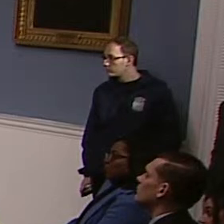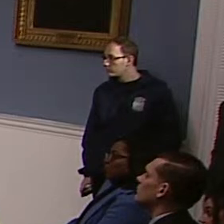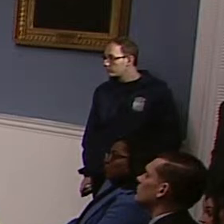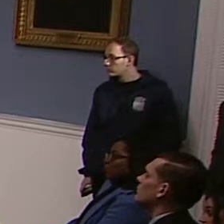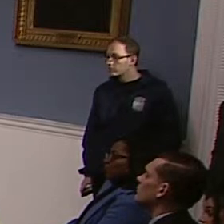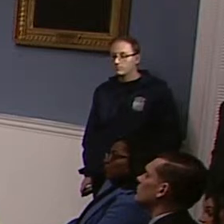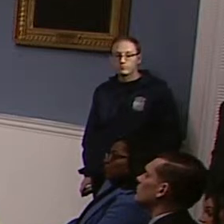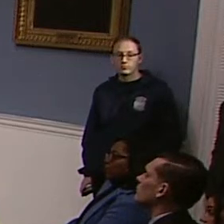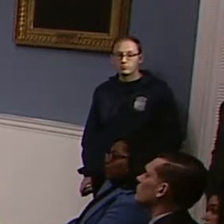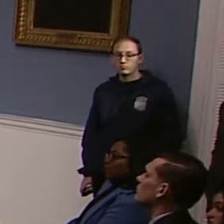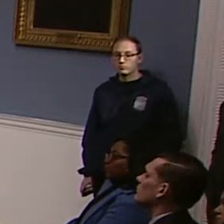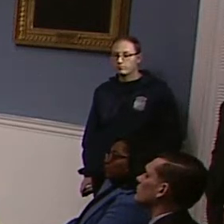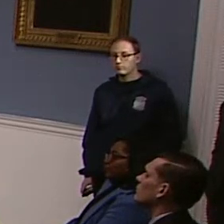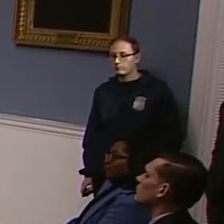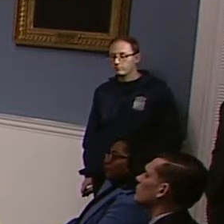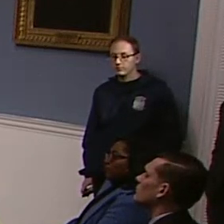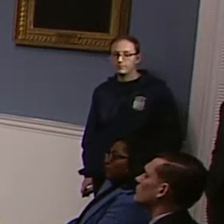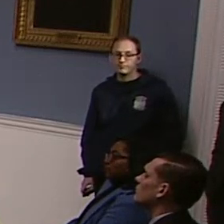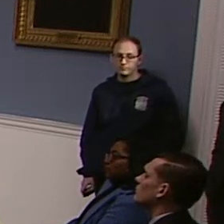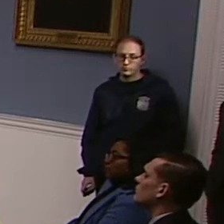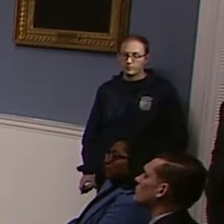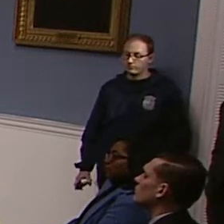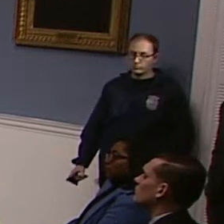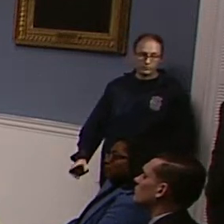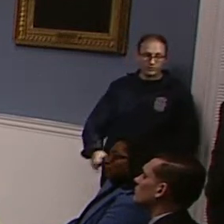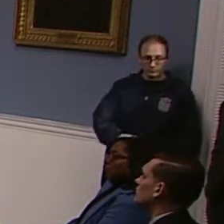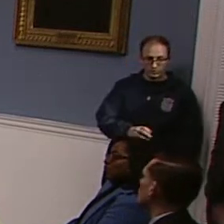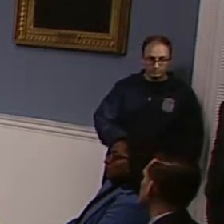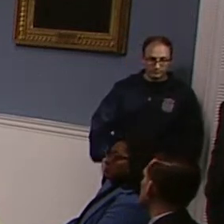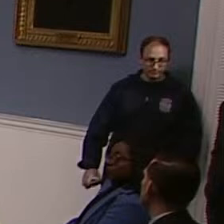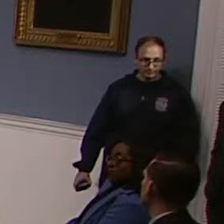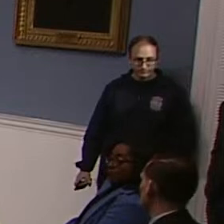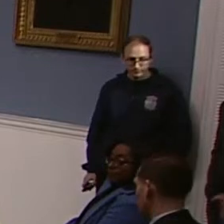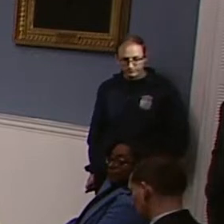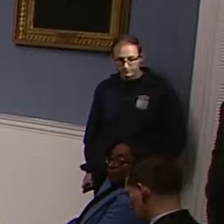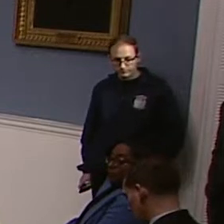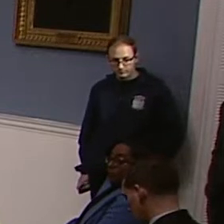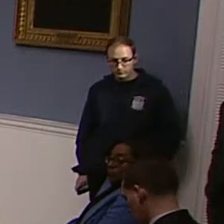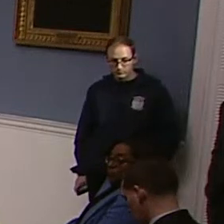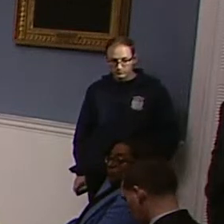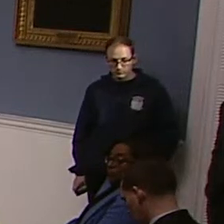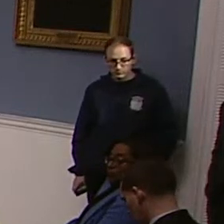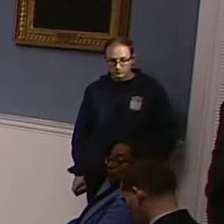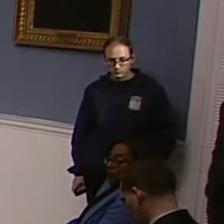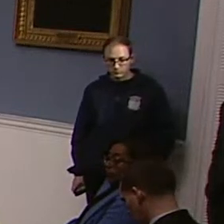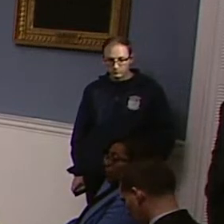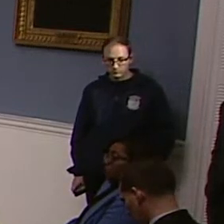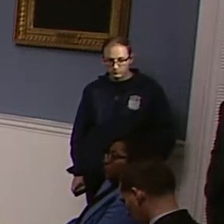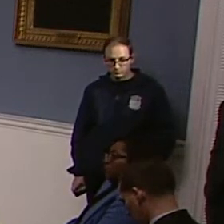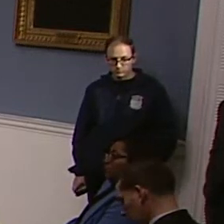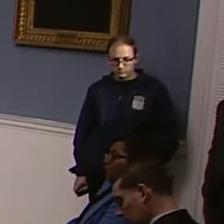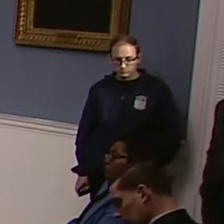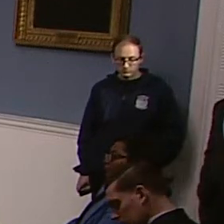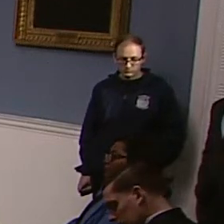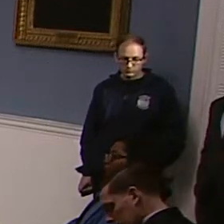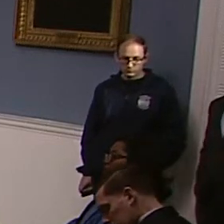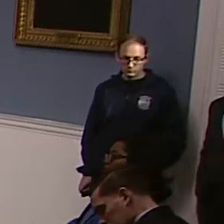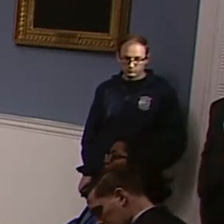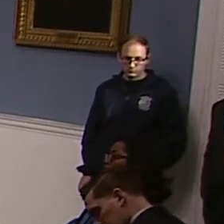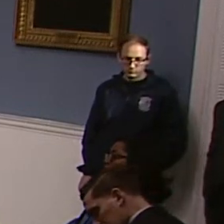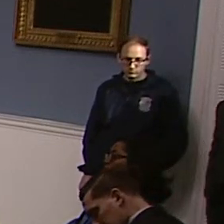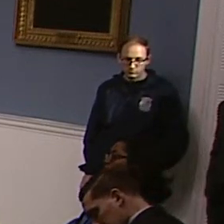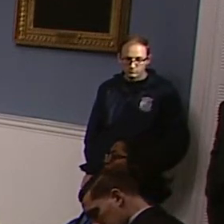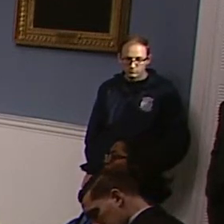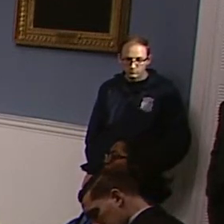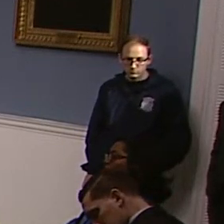We'll have to, we can get that back to you. Okay, sure, yeah. I have two subjects I wanted to ask about. First one